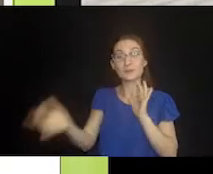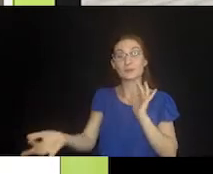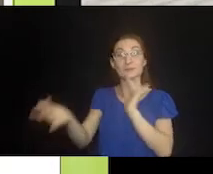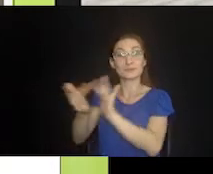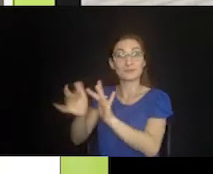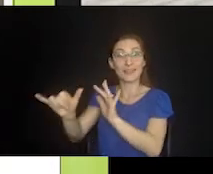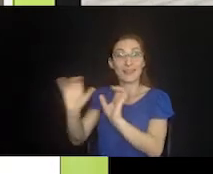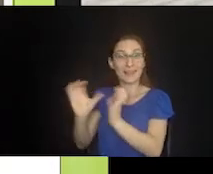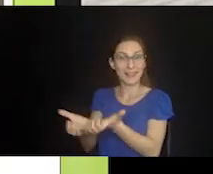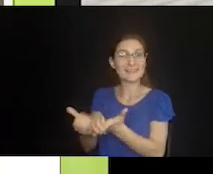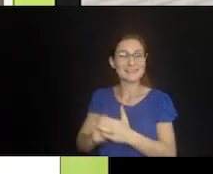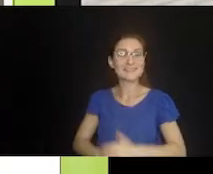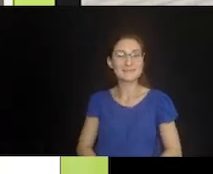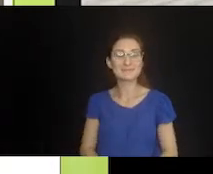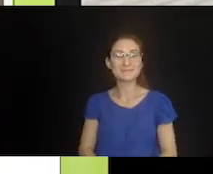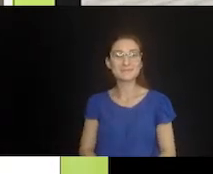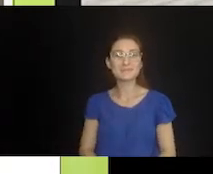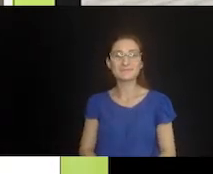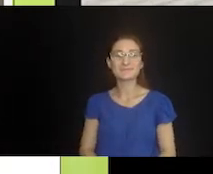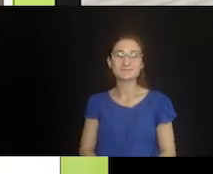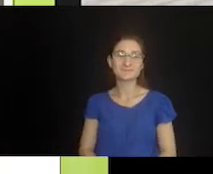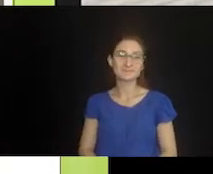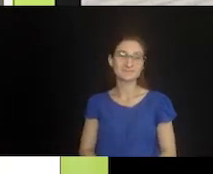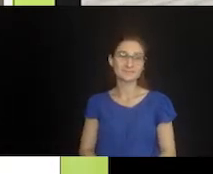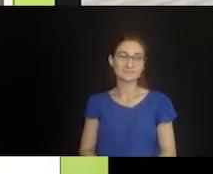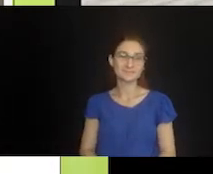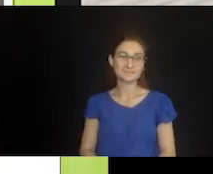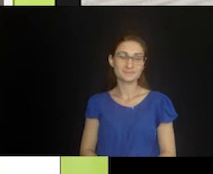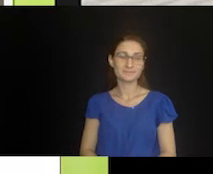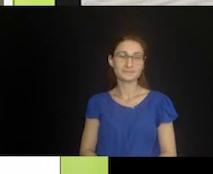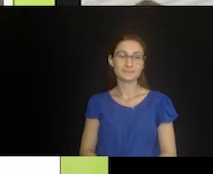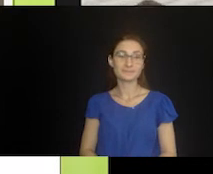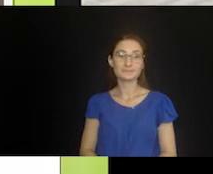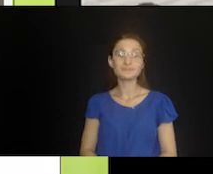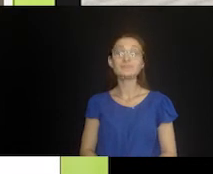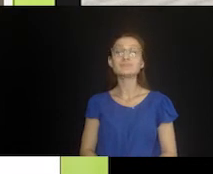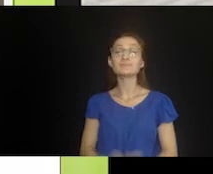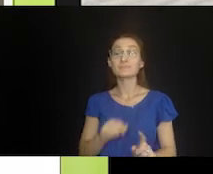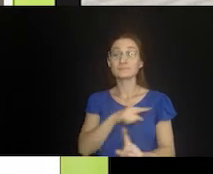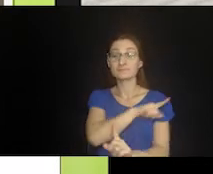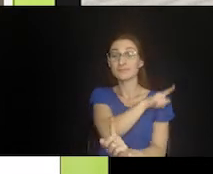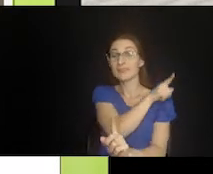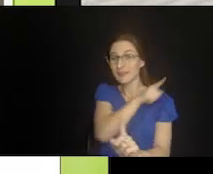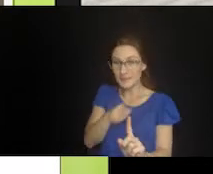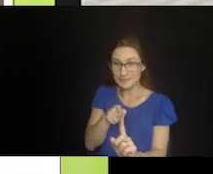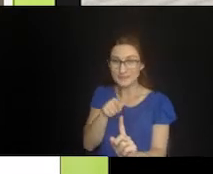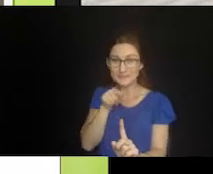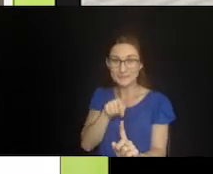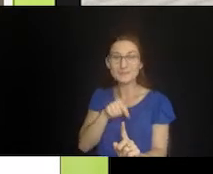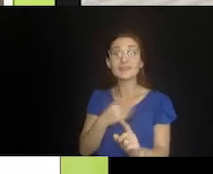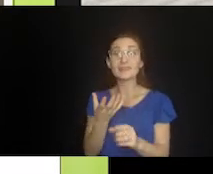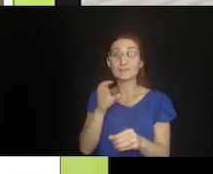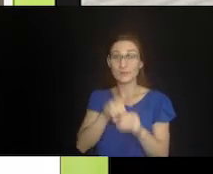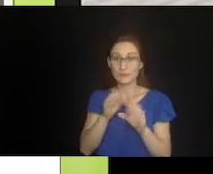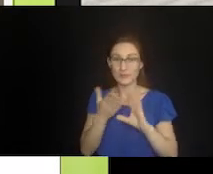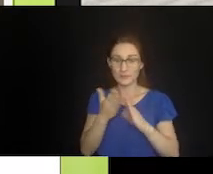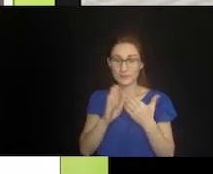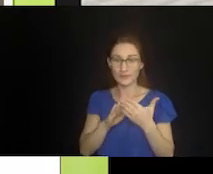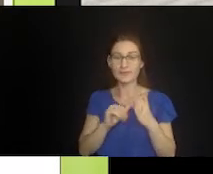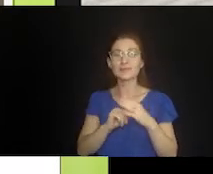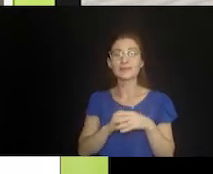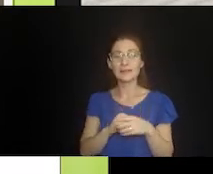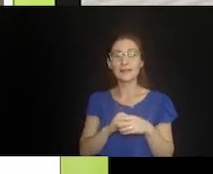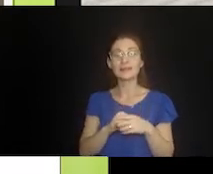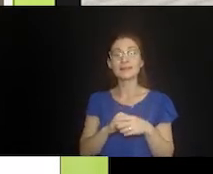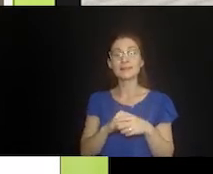website so that you can get hooked up with that class if you haven't. It's great information. But so getting back to